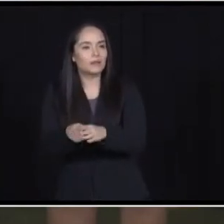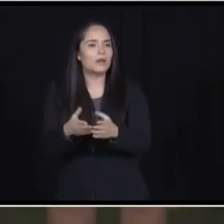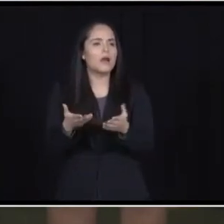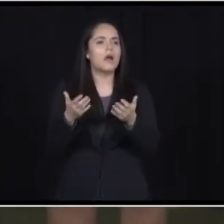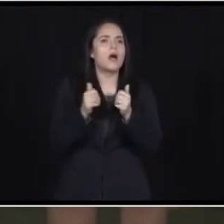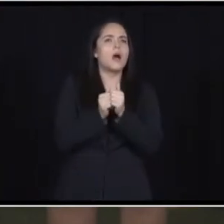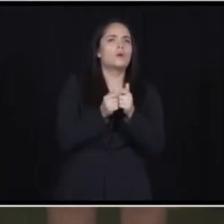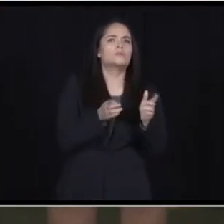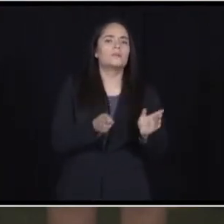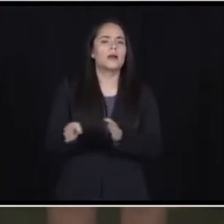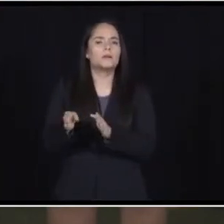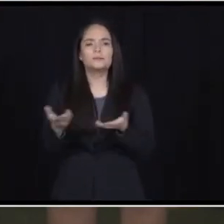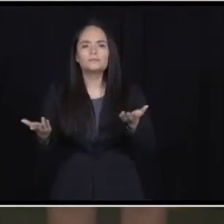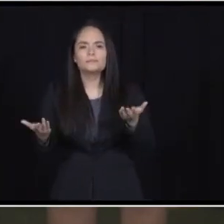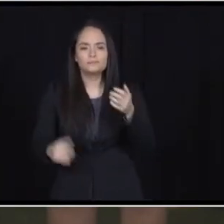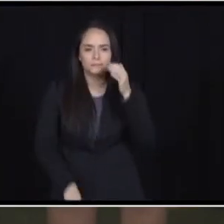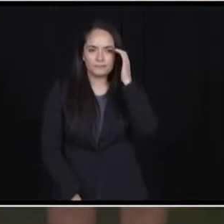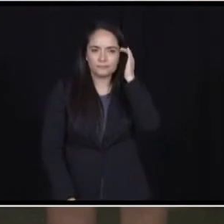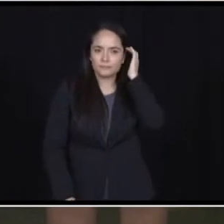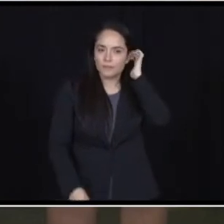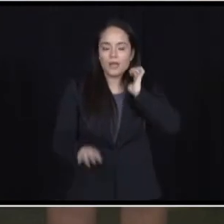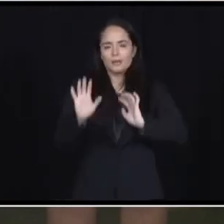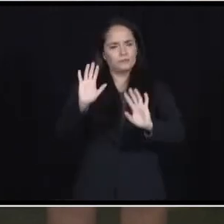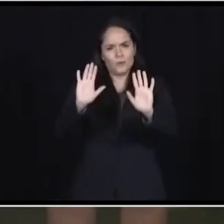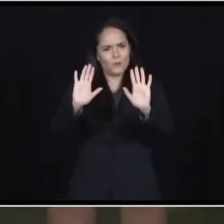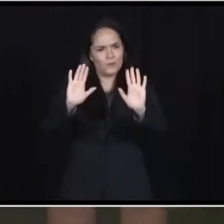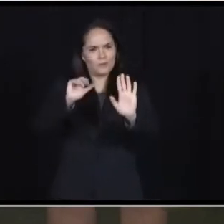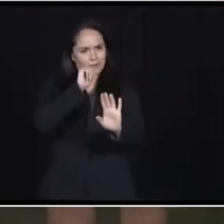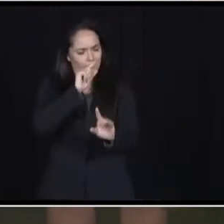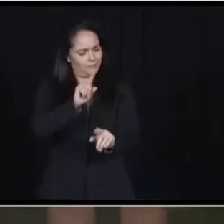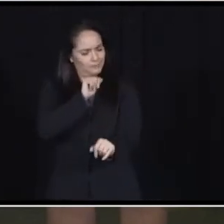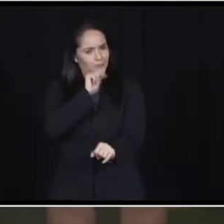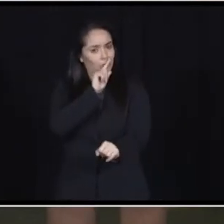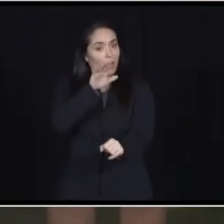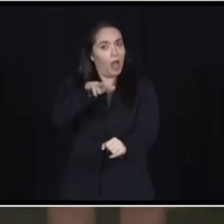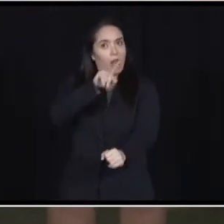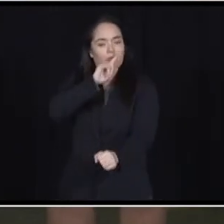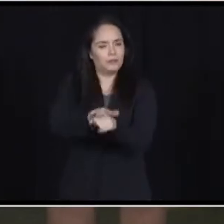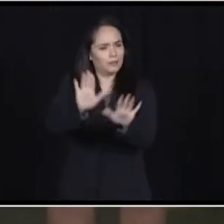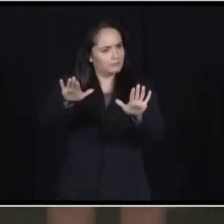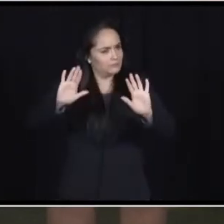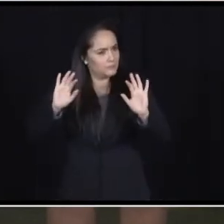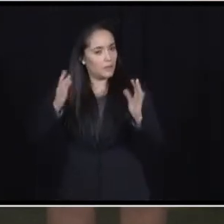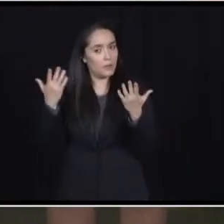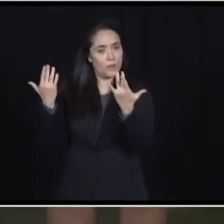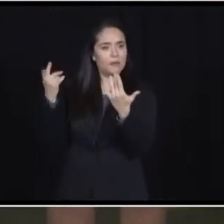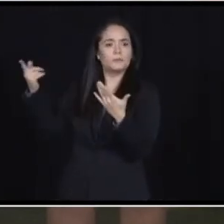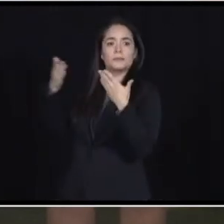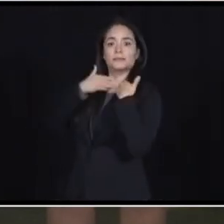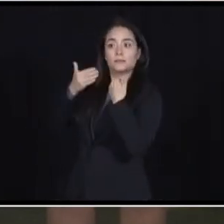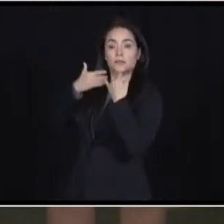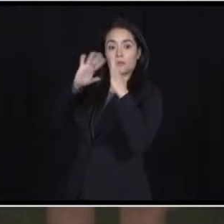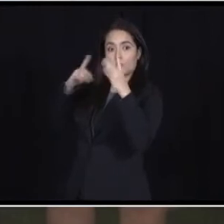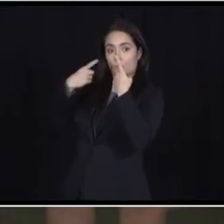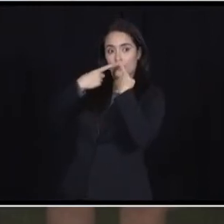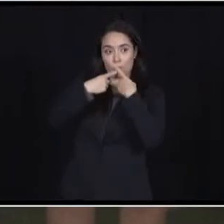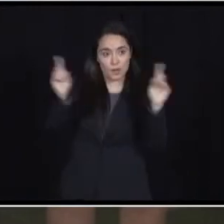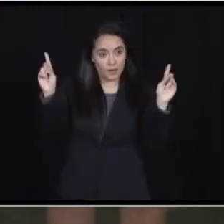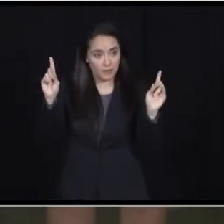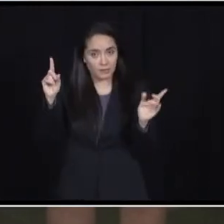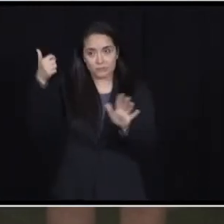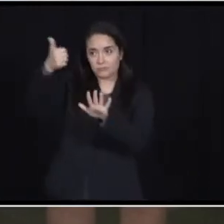let's not confirm that until the minister sits down with the Chief Medical Officer. Then he'll be able to come out. So I